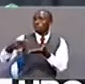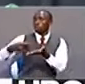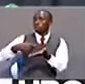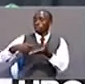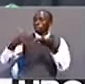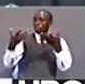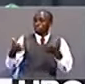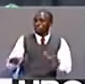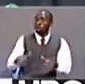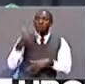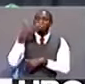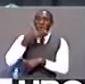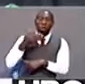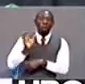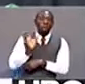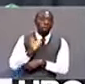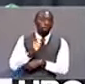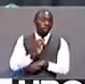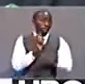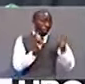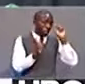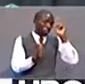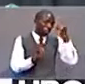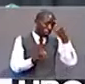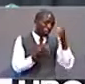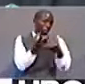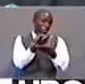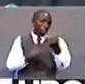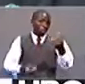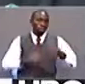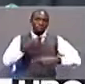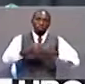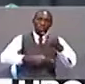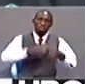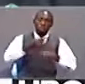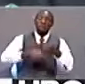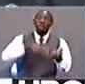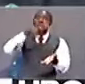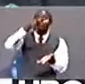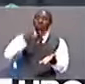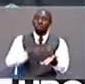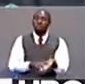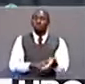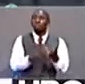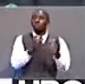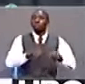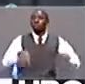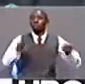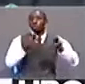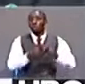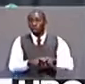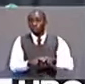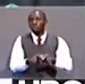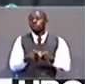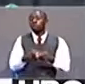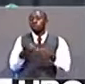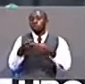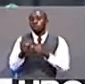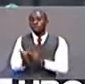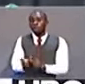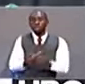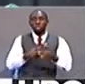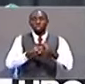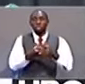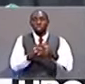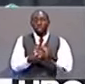companies and government can proceed with the approval and award of the contracts in the main engineering, procurement,